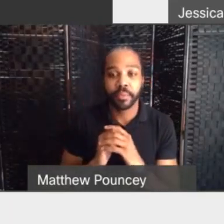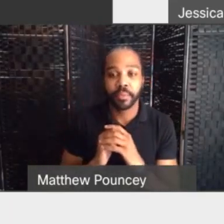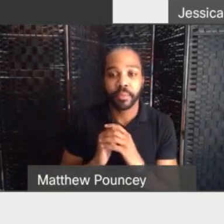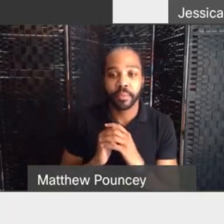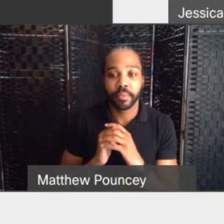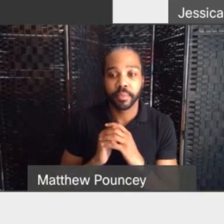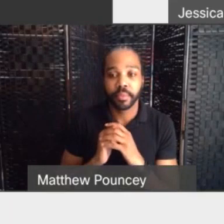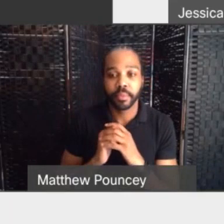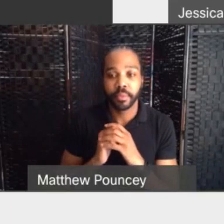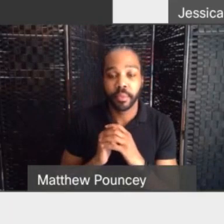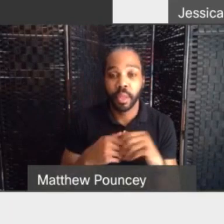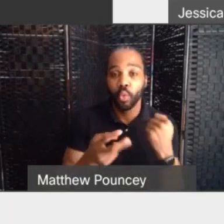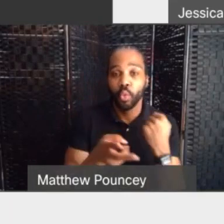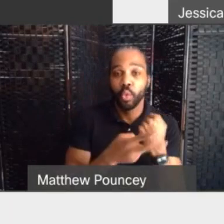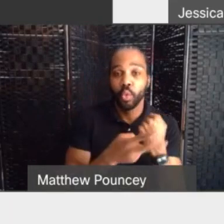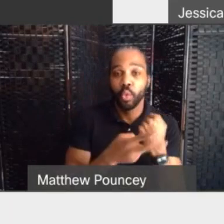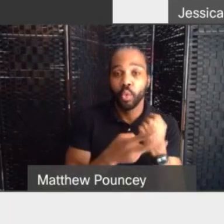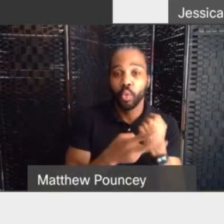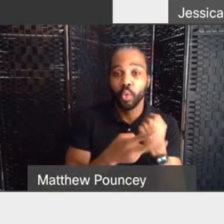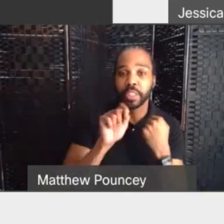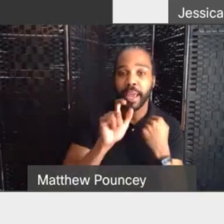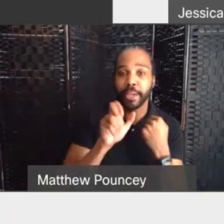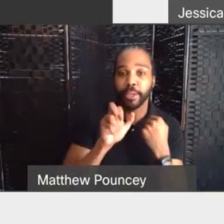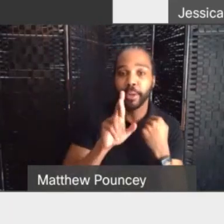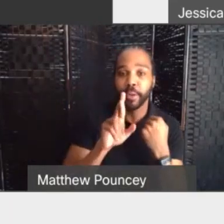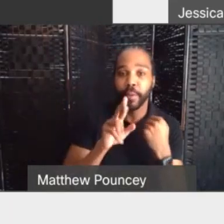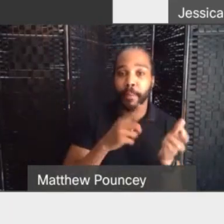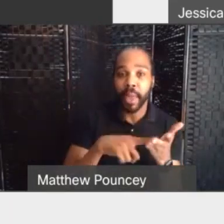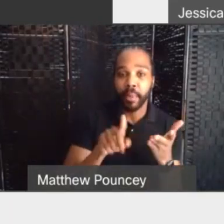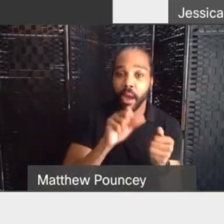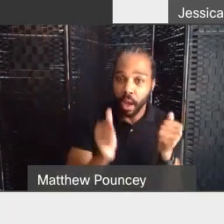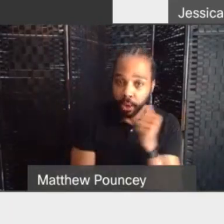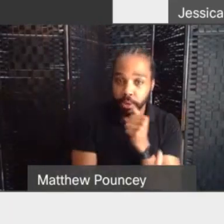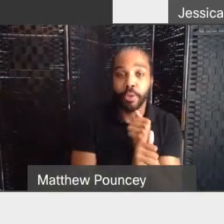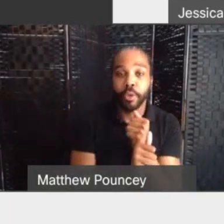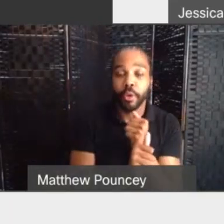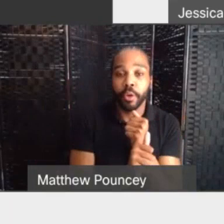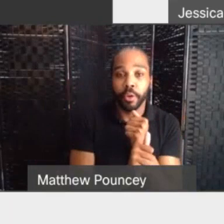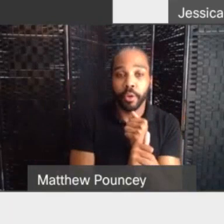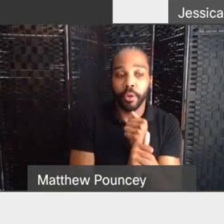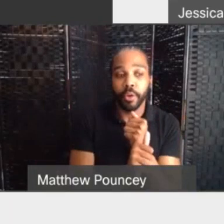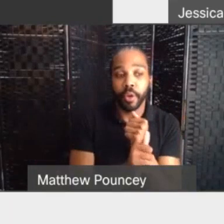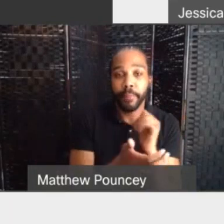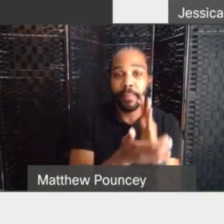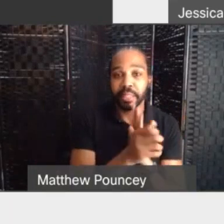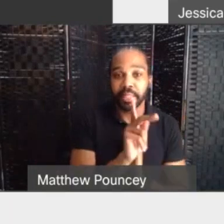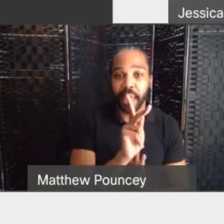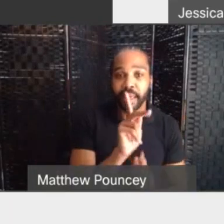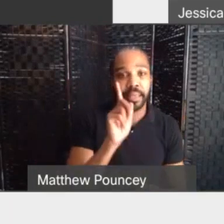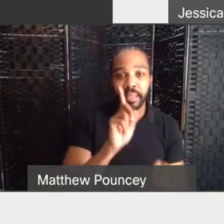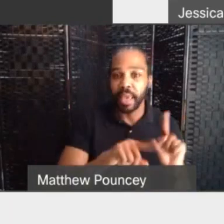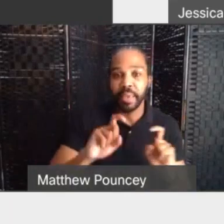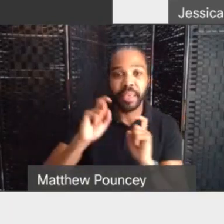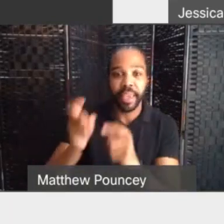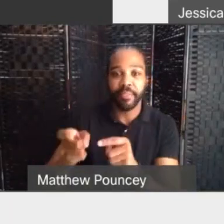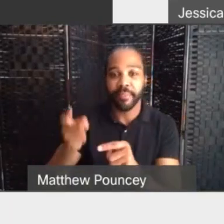that the retainer payments that were allowed under the Appendix K could not be given for another year, could